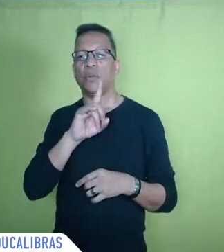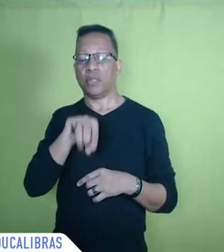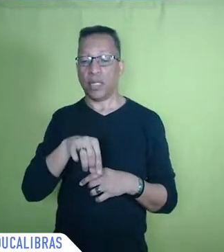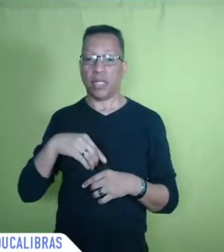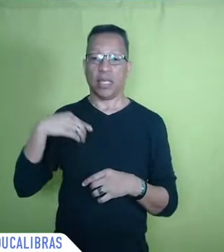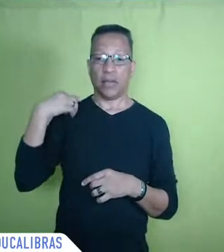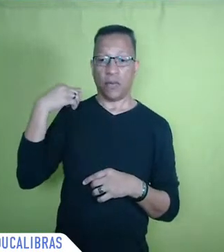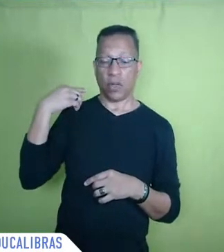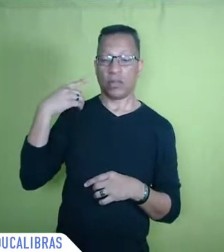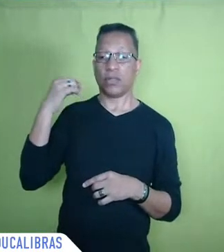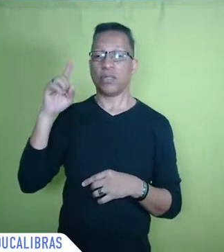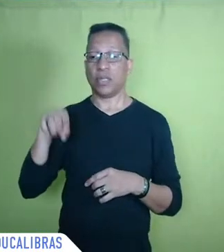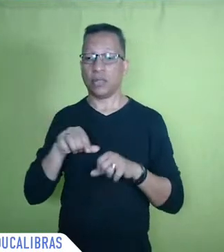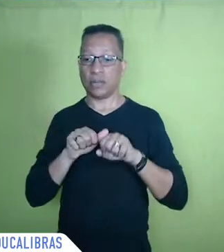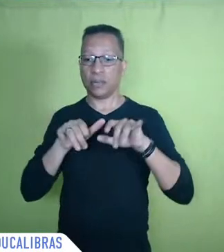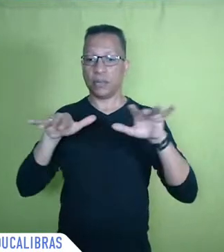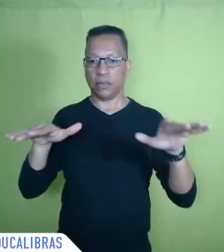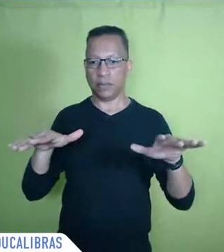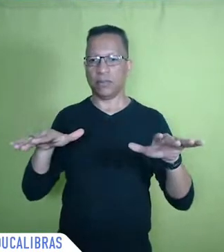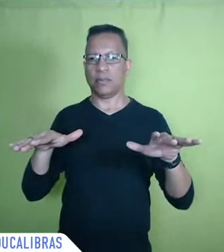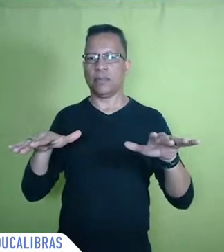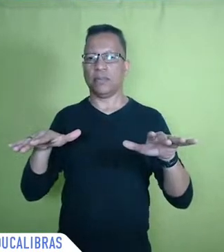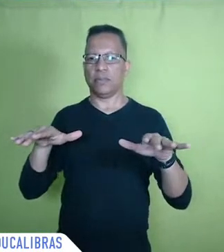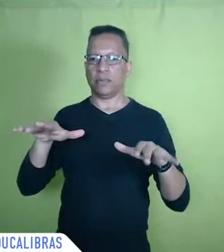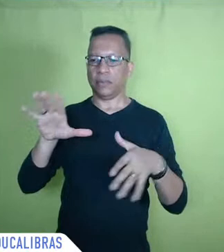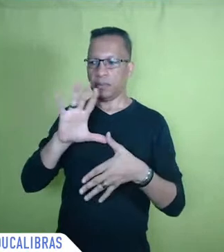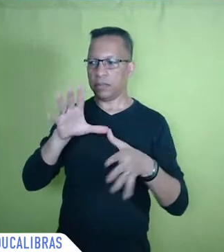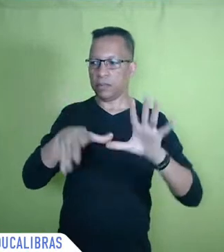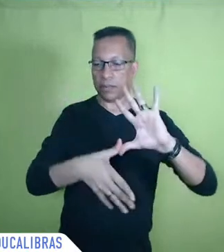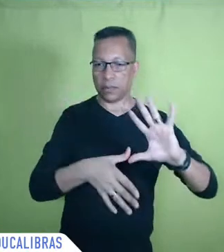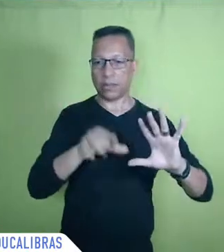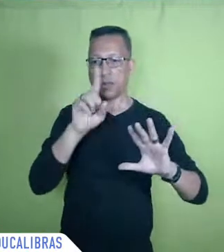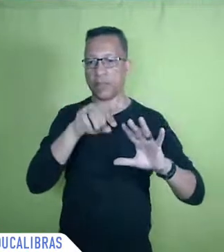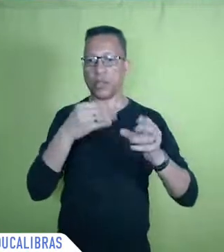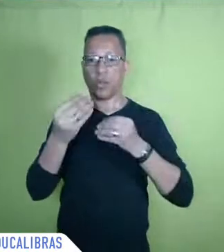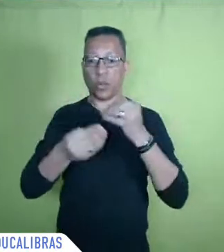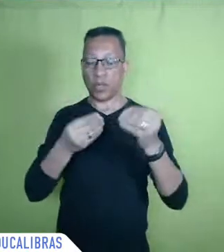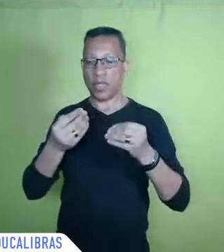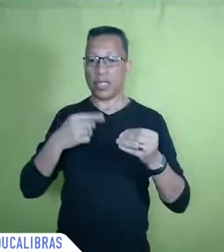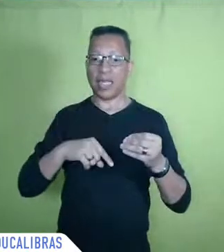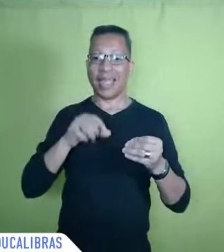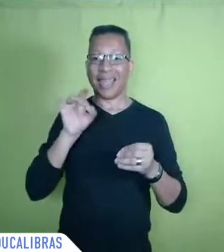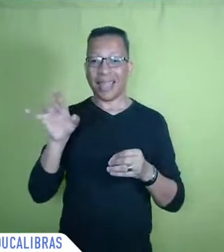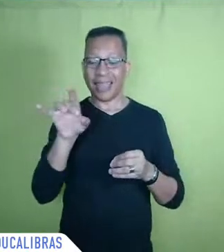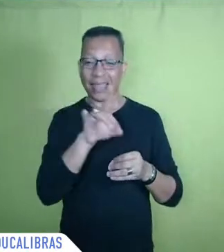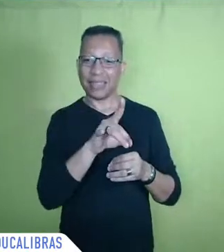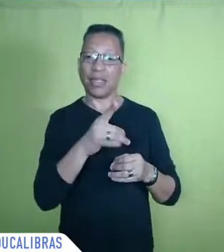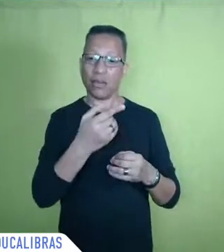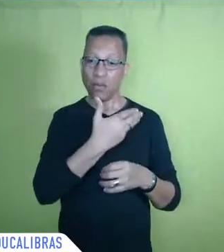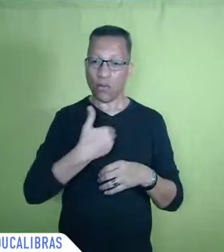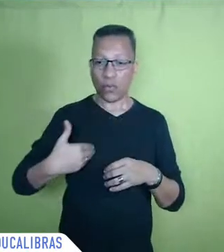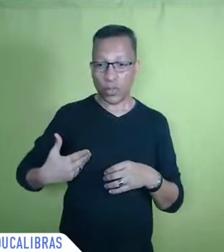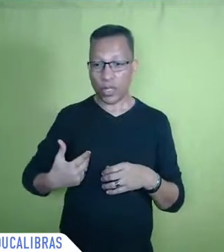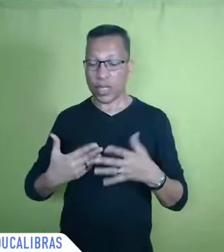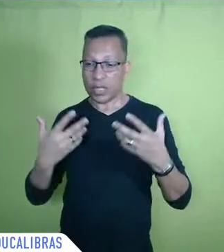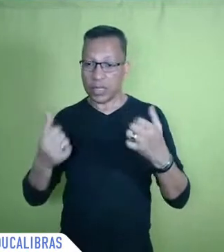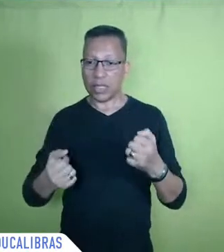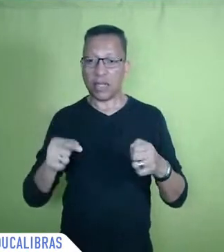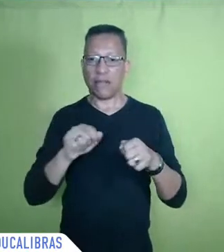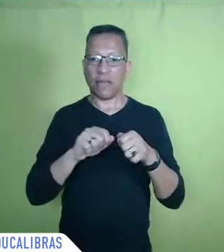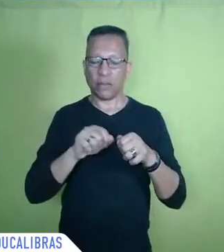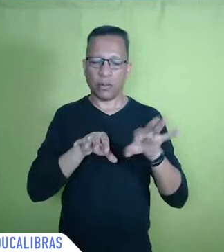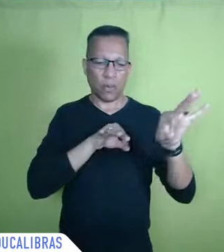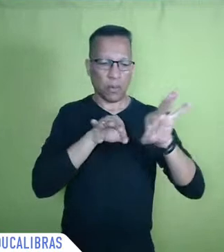help. In TD Setubal Foundation, we have lawyers focusing on the territorial distribution of the